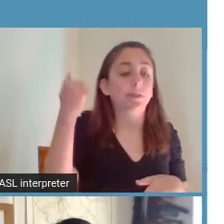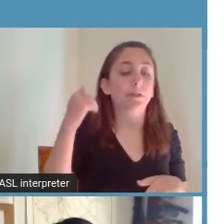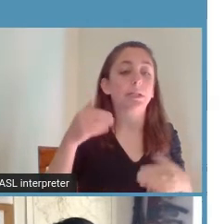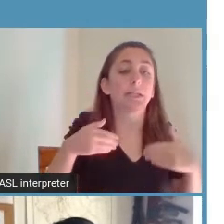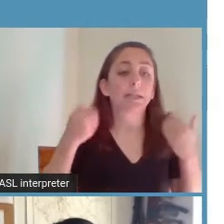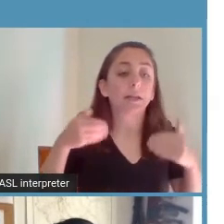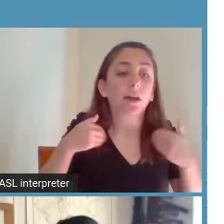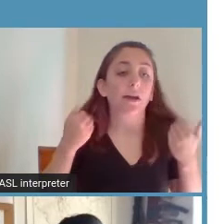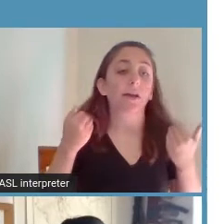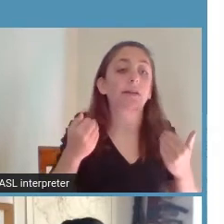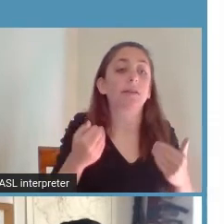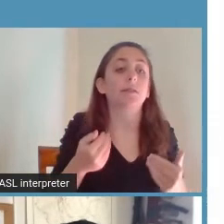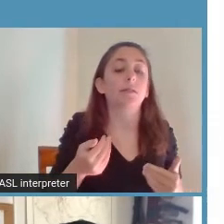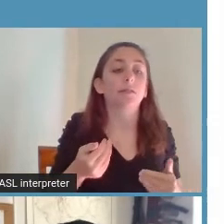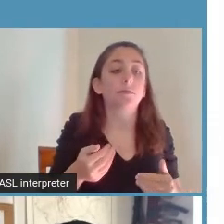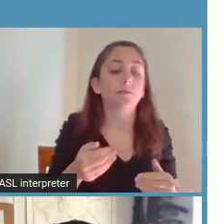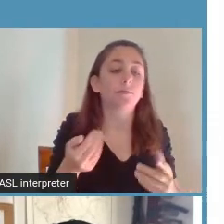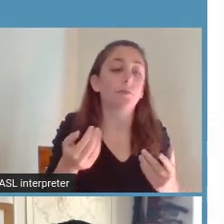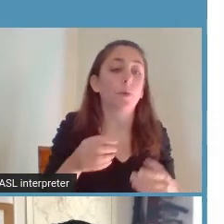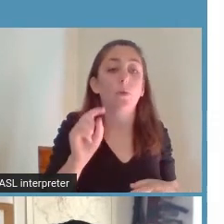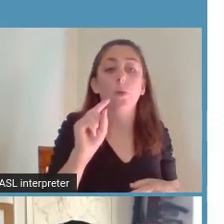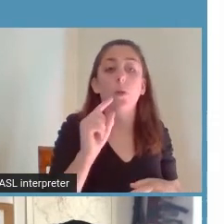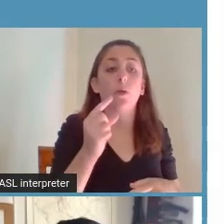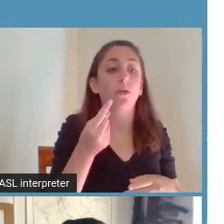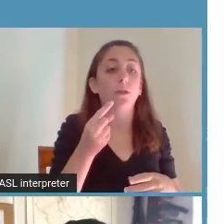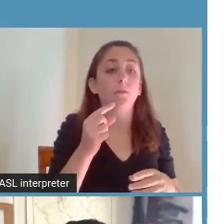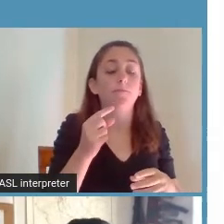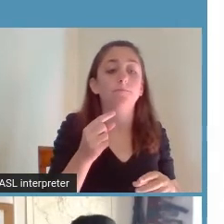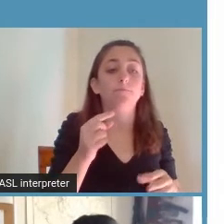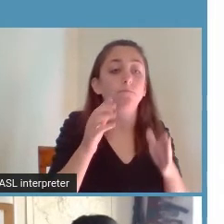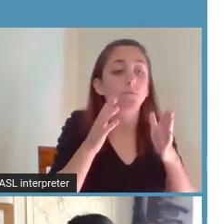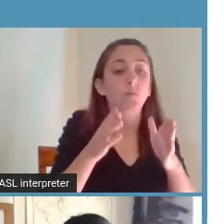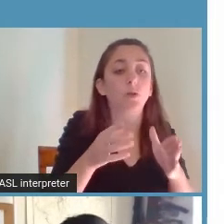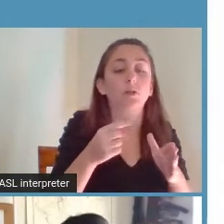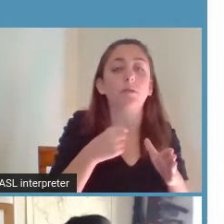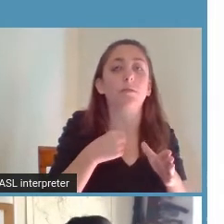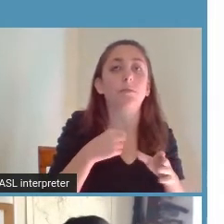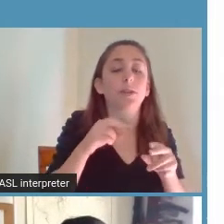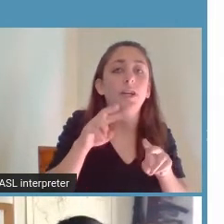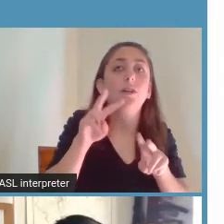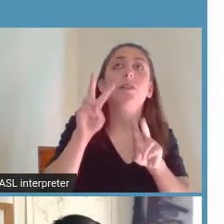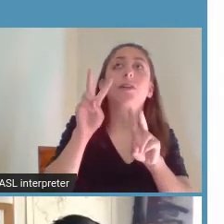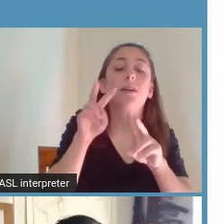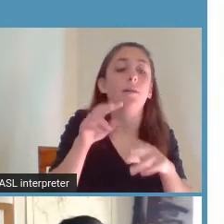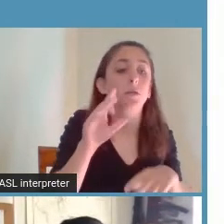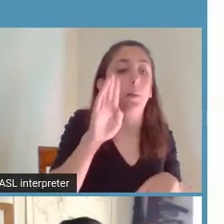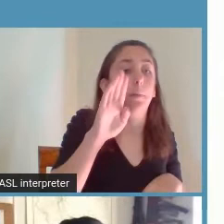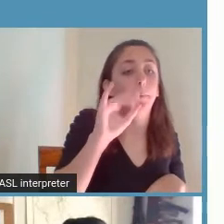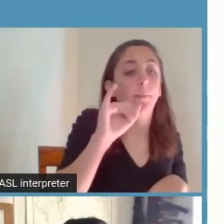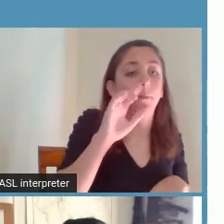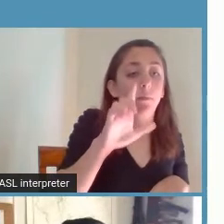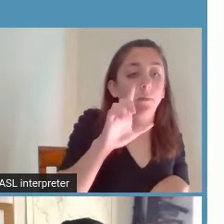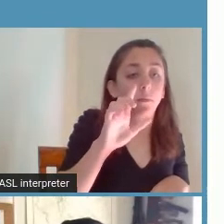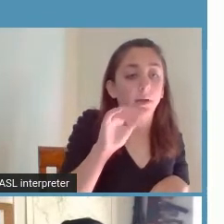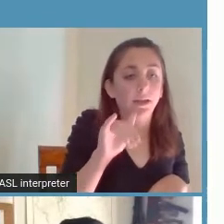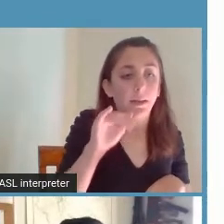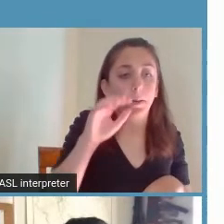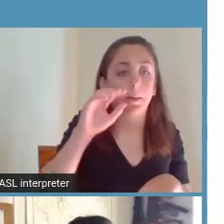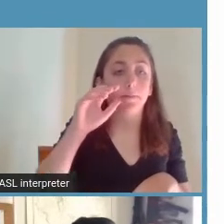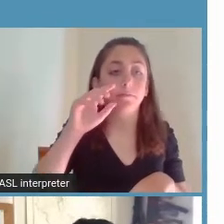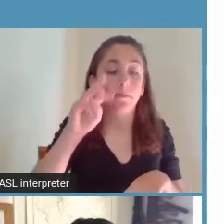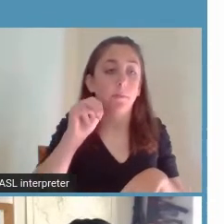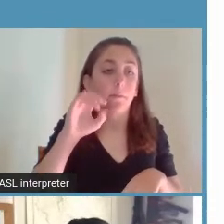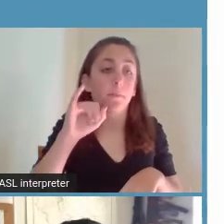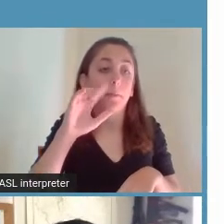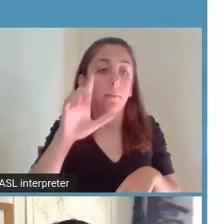culture hero that I had to look up to was Billy Mills. He was a 1964 10,000 meter gold medal winner,